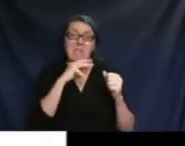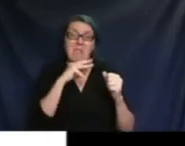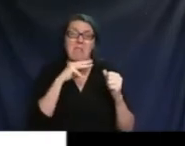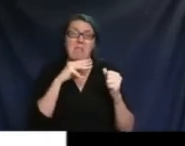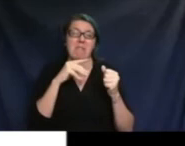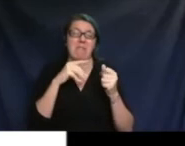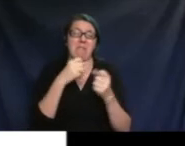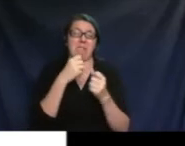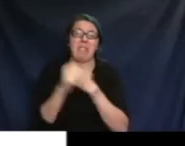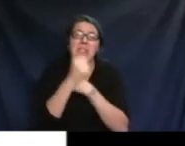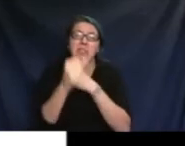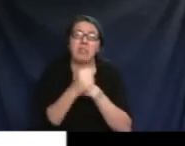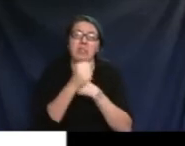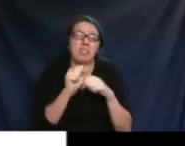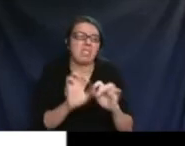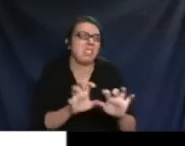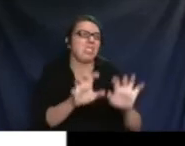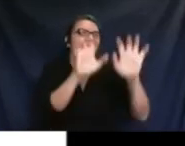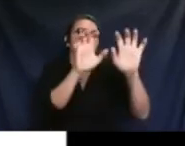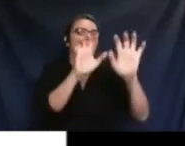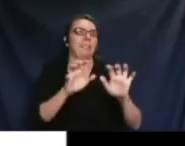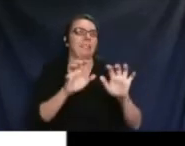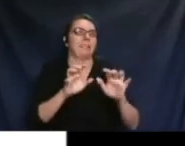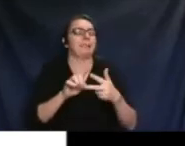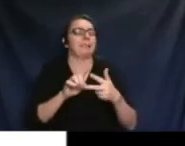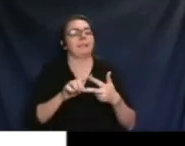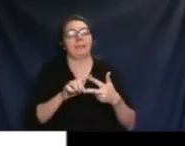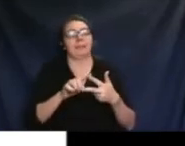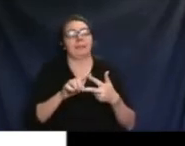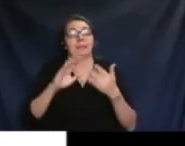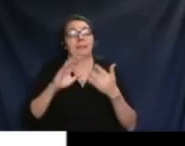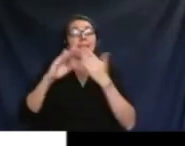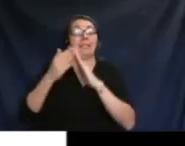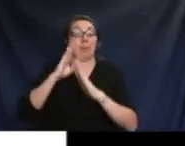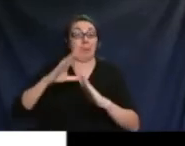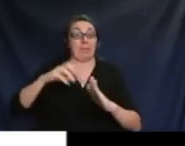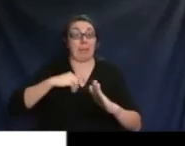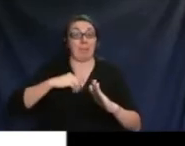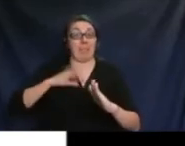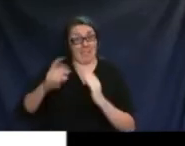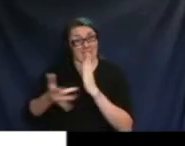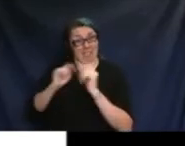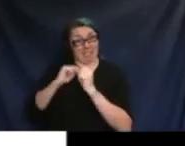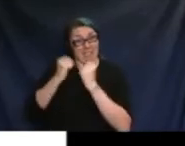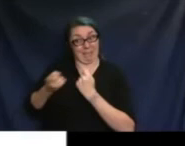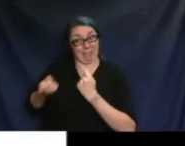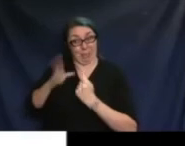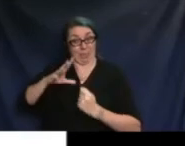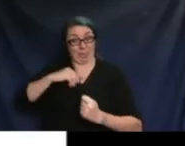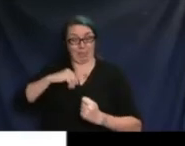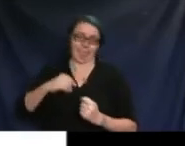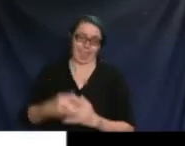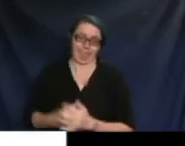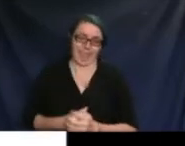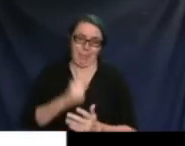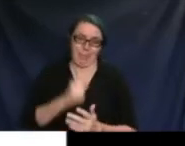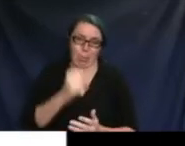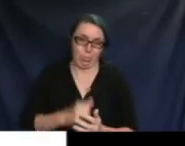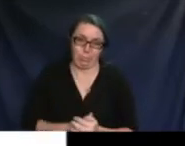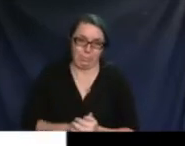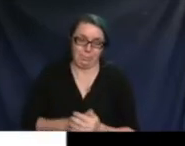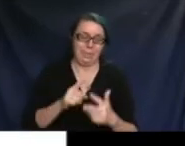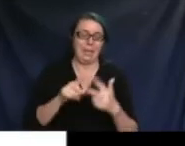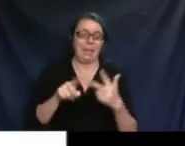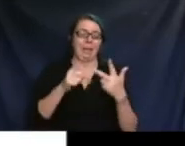that our city technical people will flag that right away. And three, if it's if it